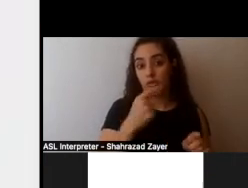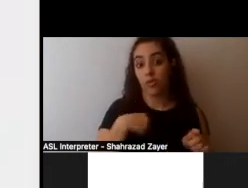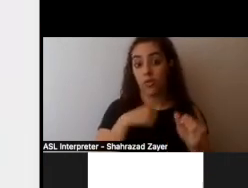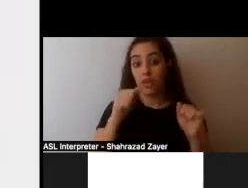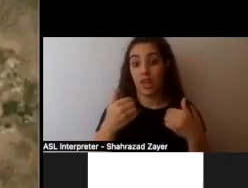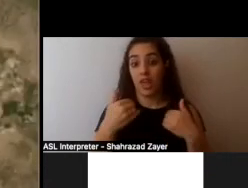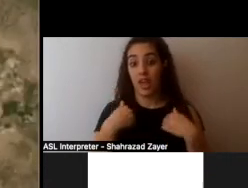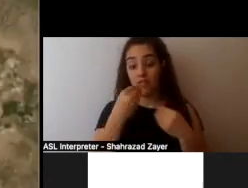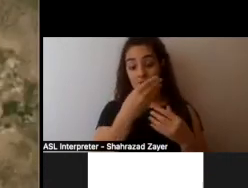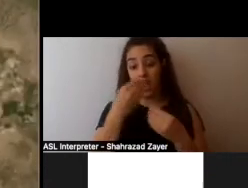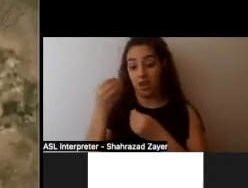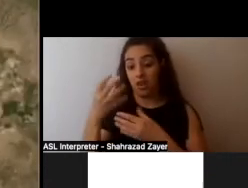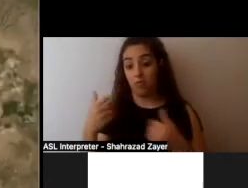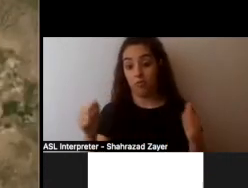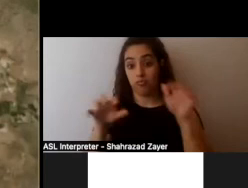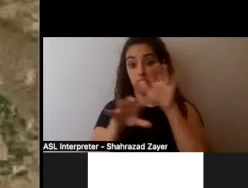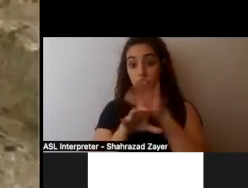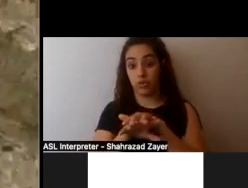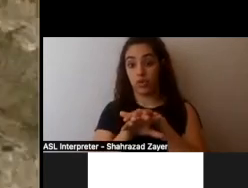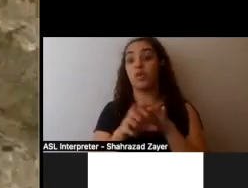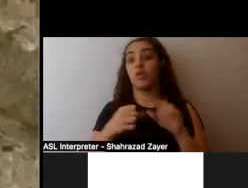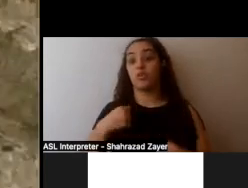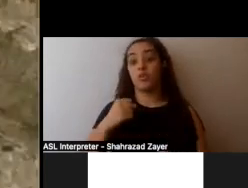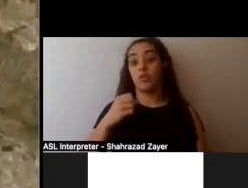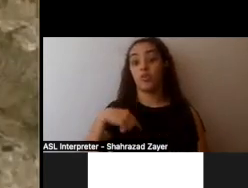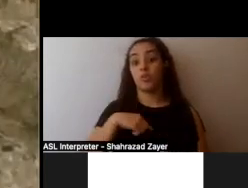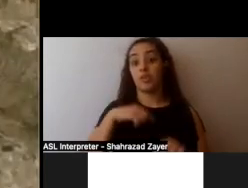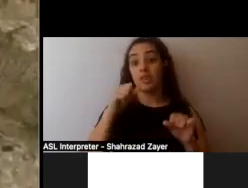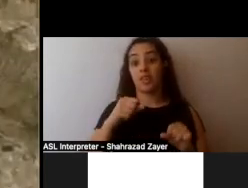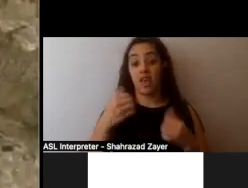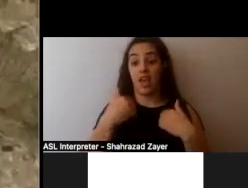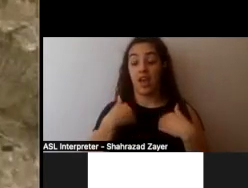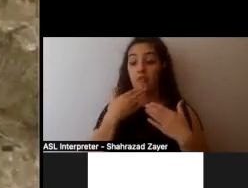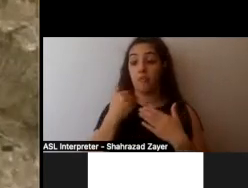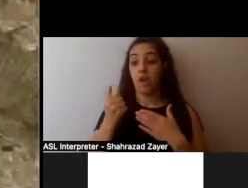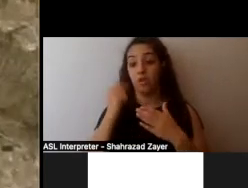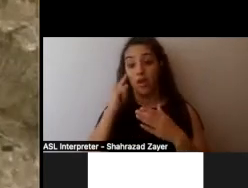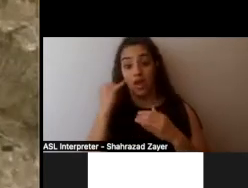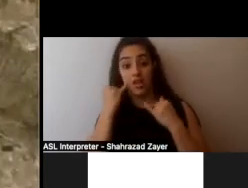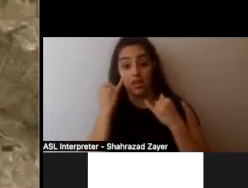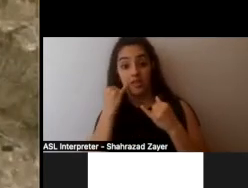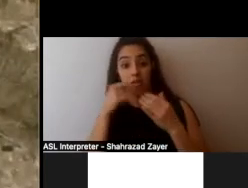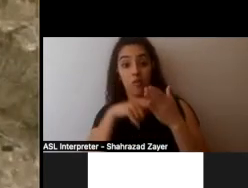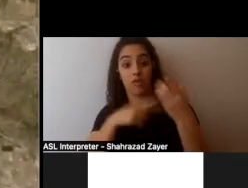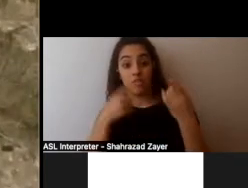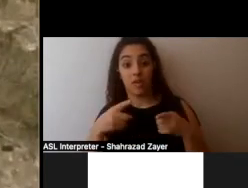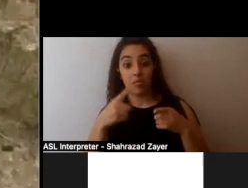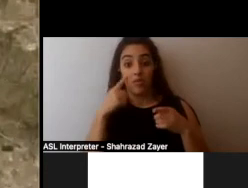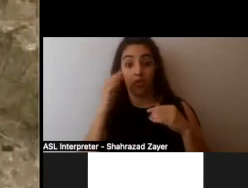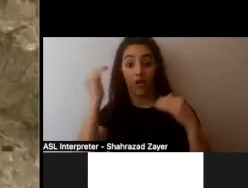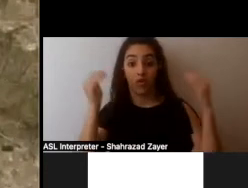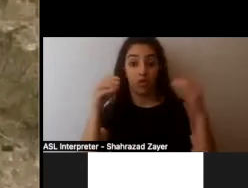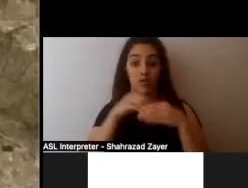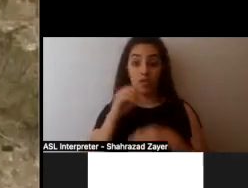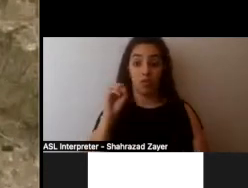a better picture of what's going on with older adults in the county. And part of this is to